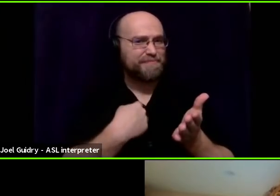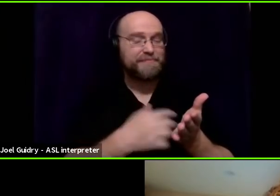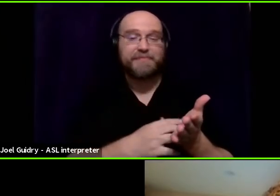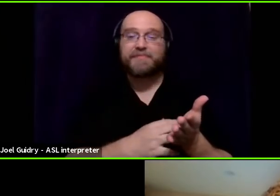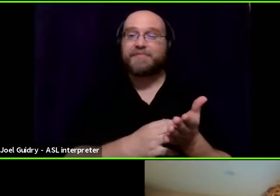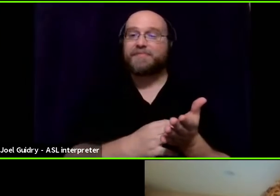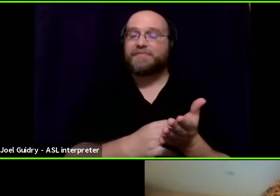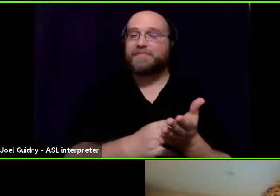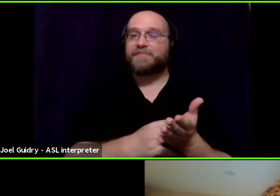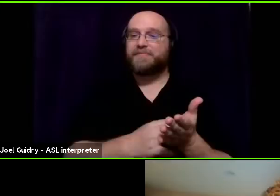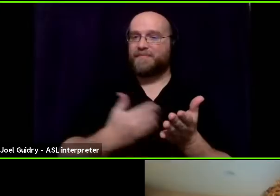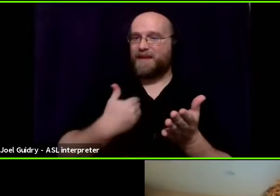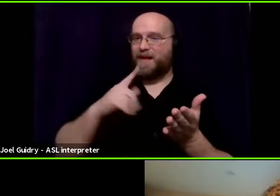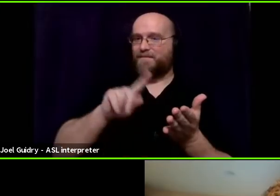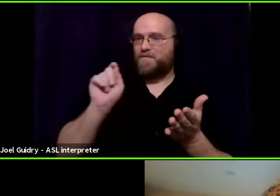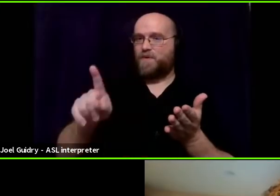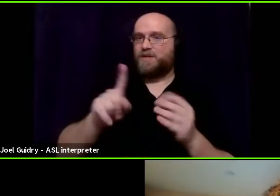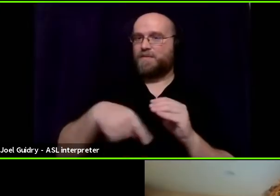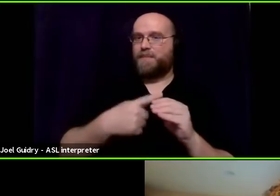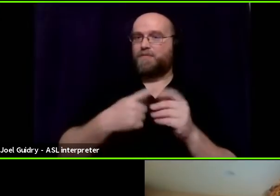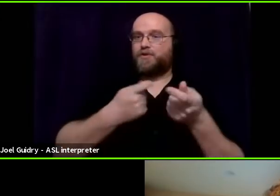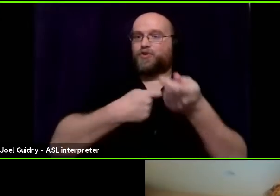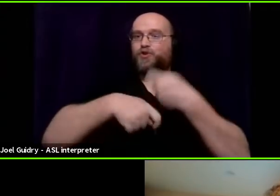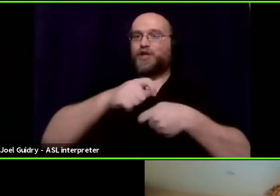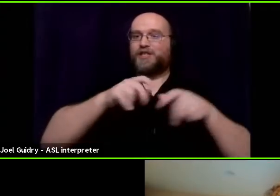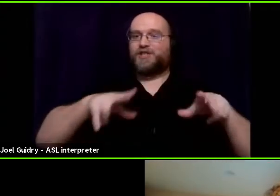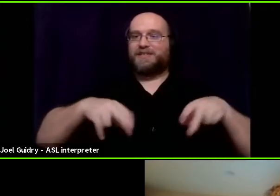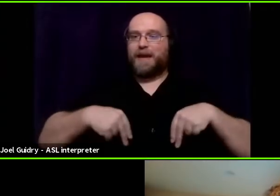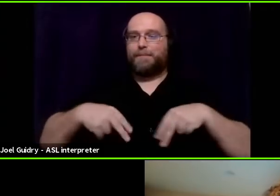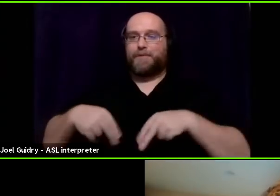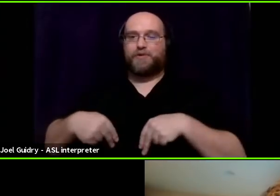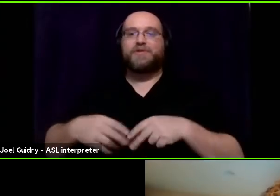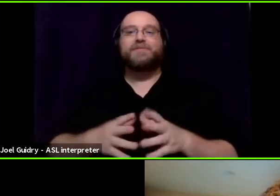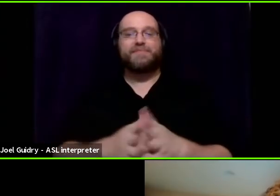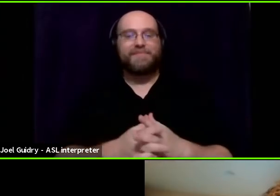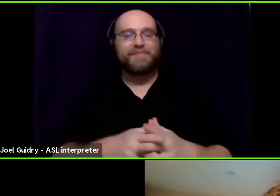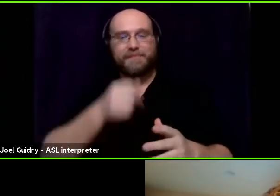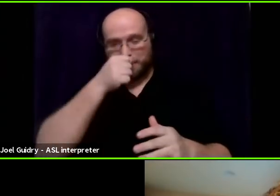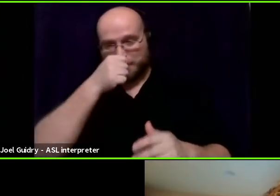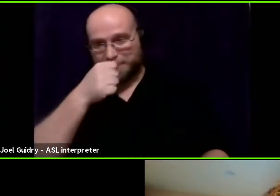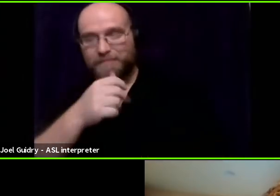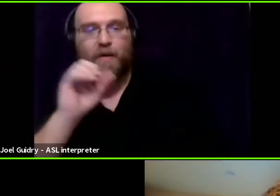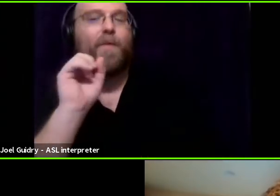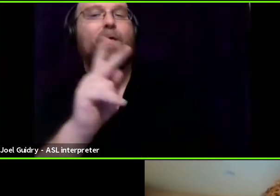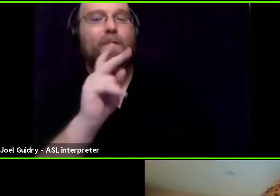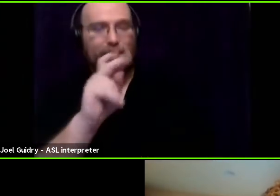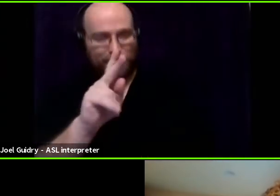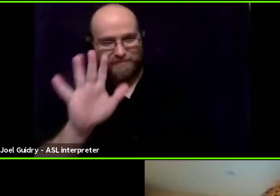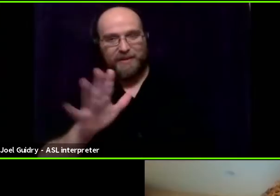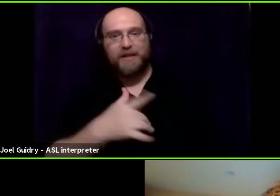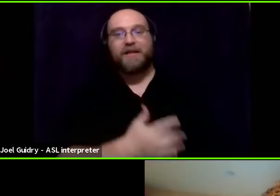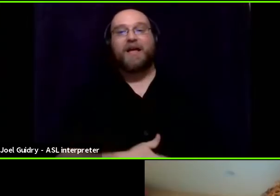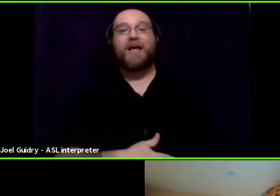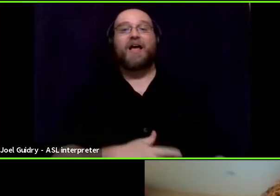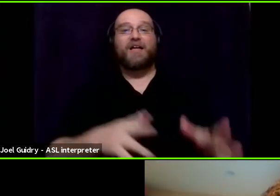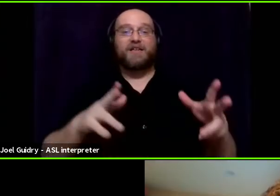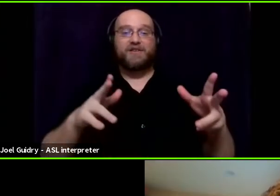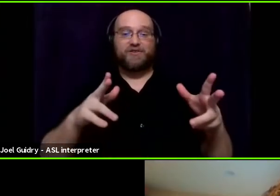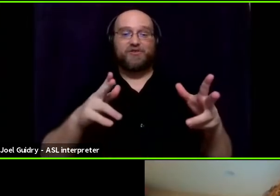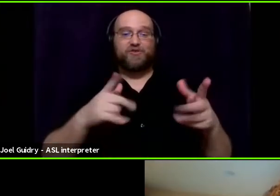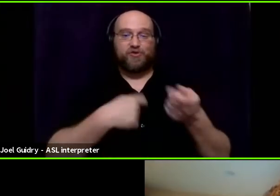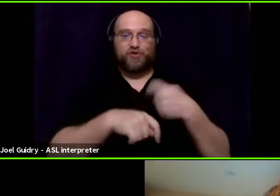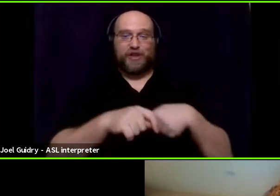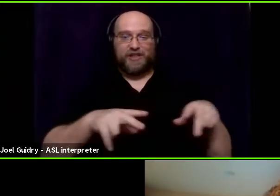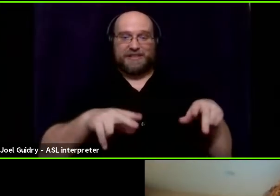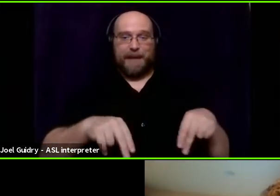We have a question about changing diapers, but I think. Okay, changing diapers. Thank you. All righty. So it's interesting. There's not real